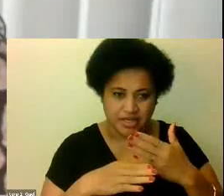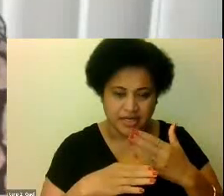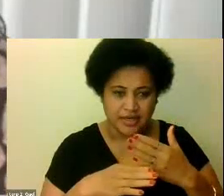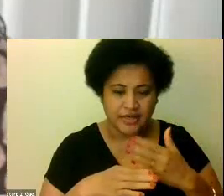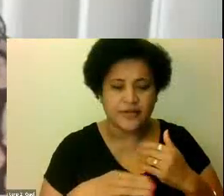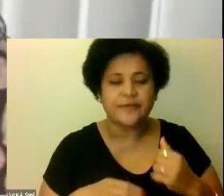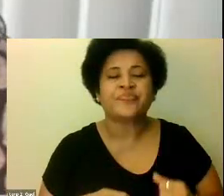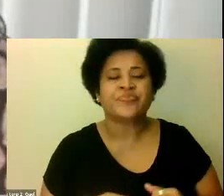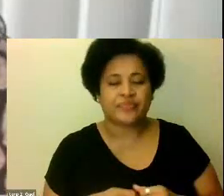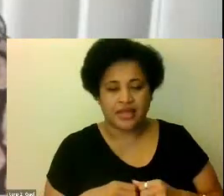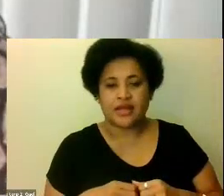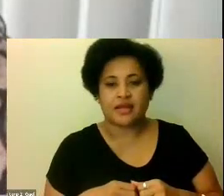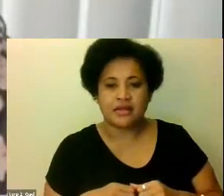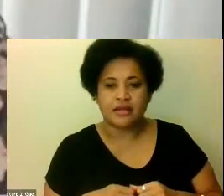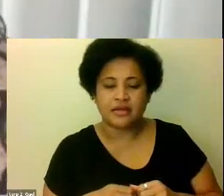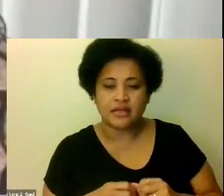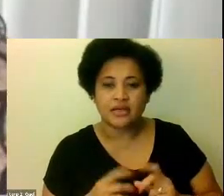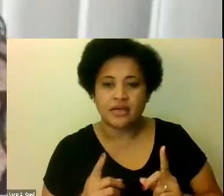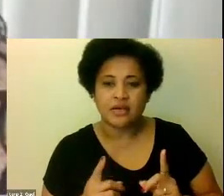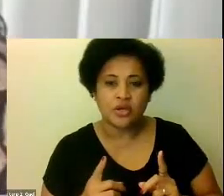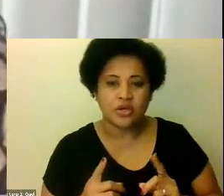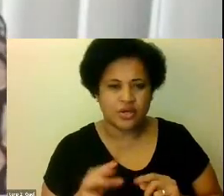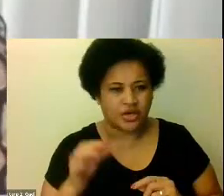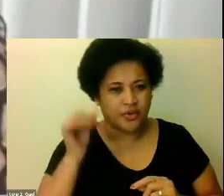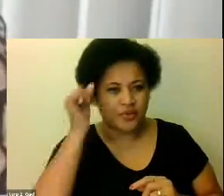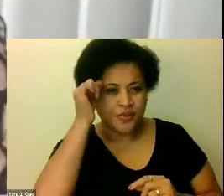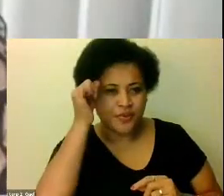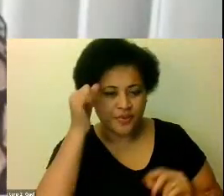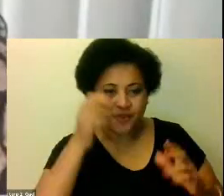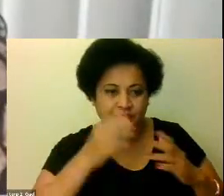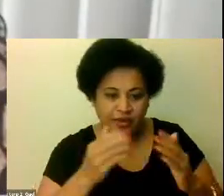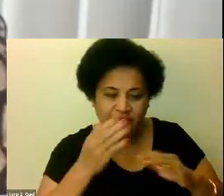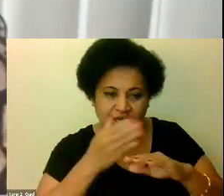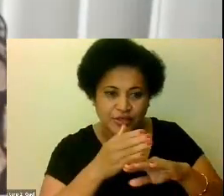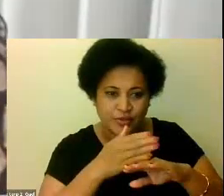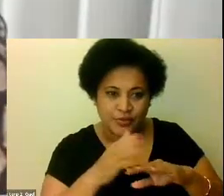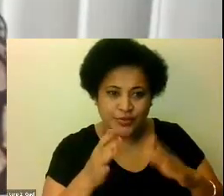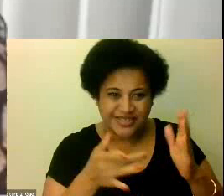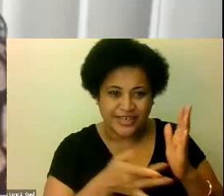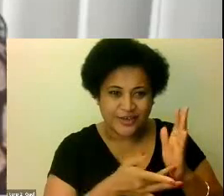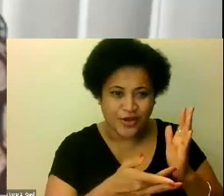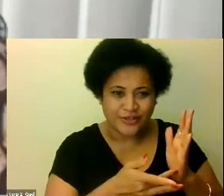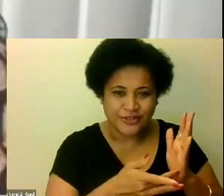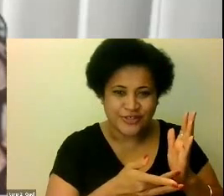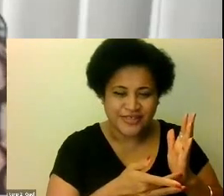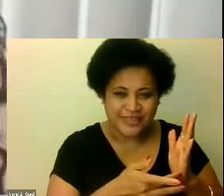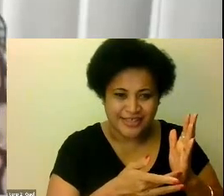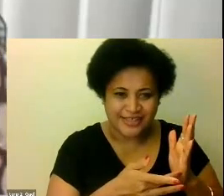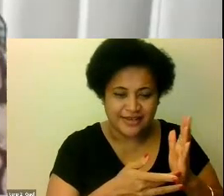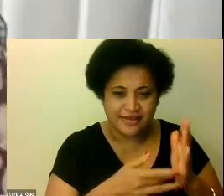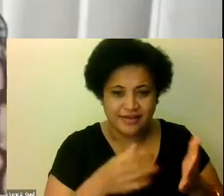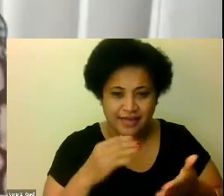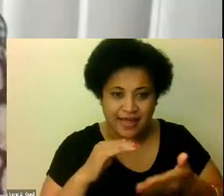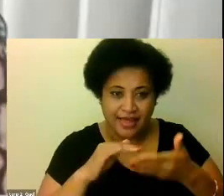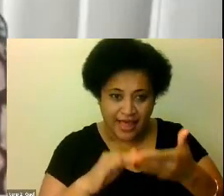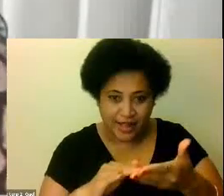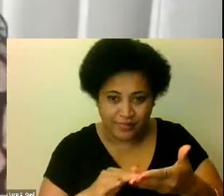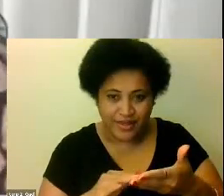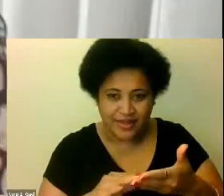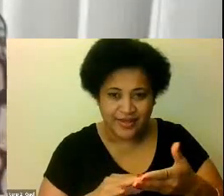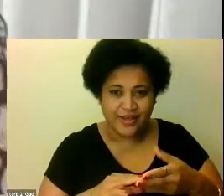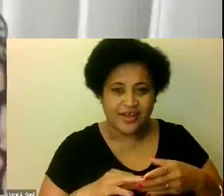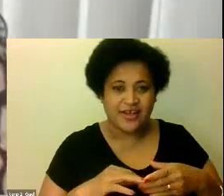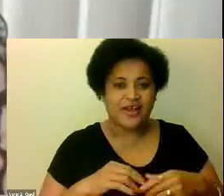here. We all know how new technologies contribute to forming these smart cities rely heavily